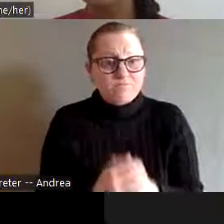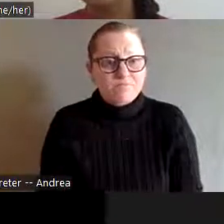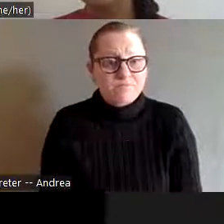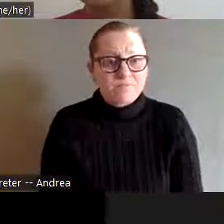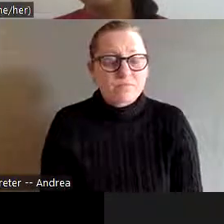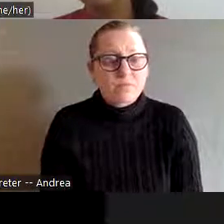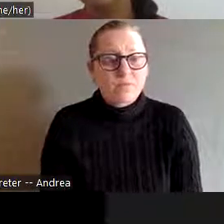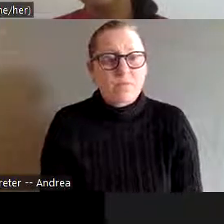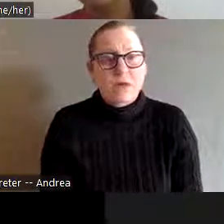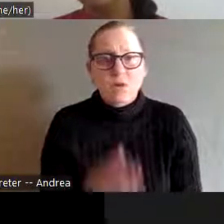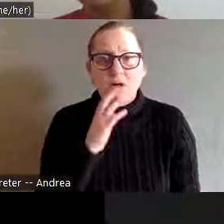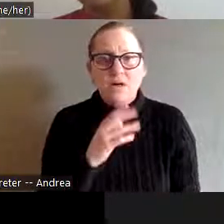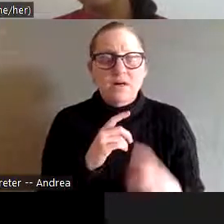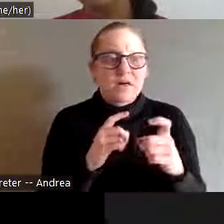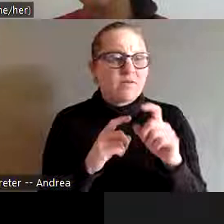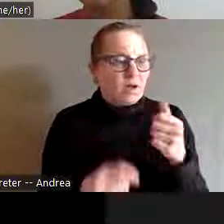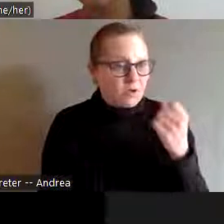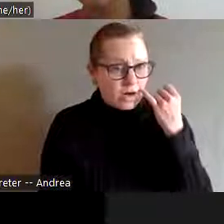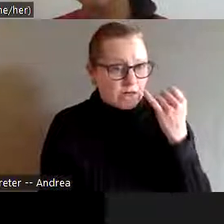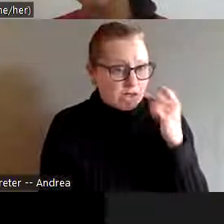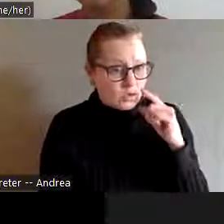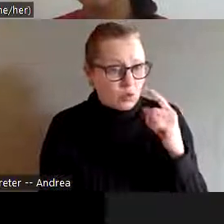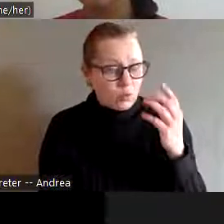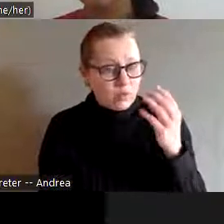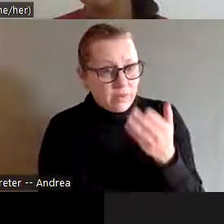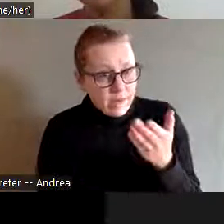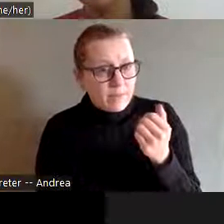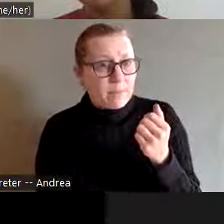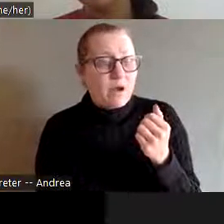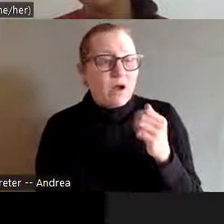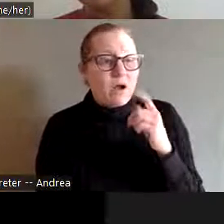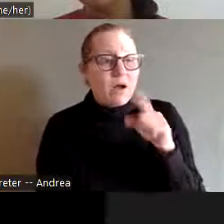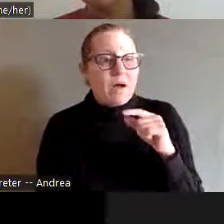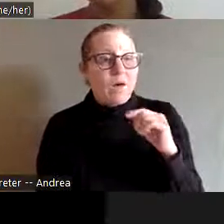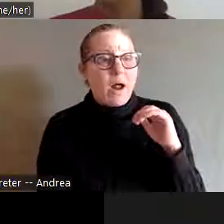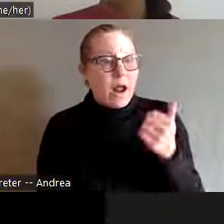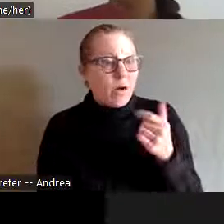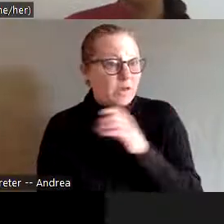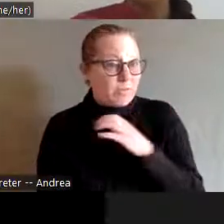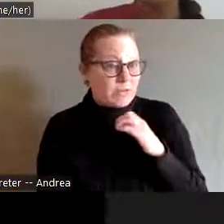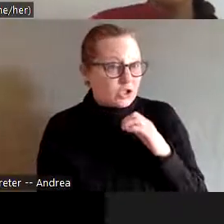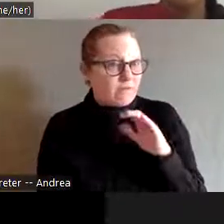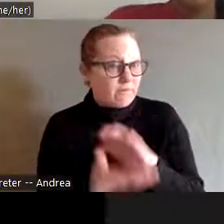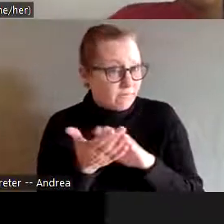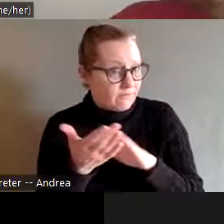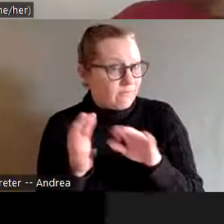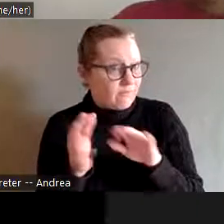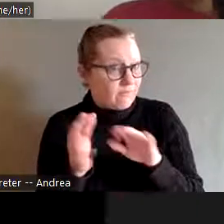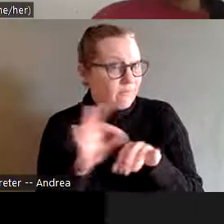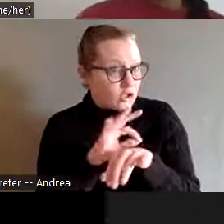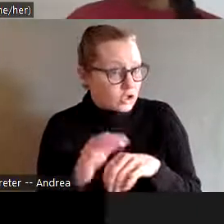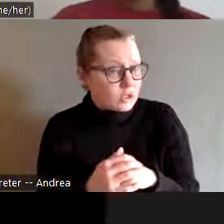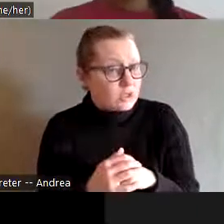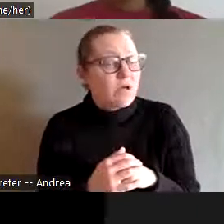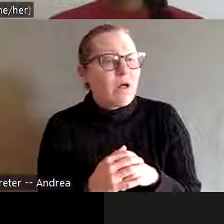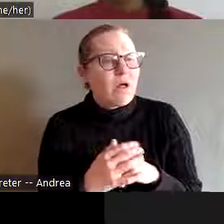And it gives them another insight as to how the commission works. And it also brings